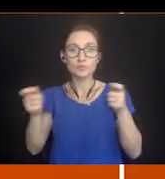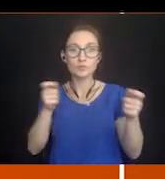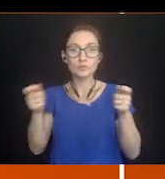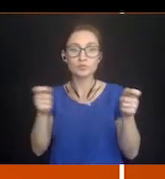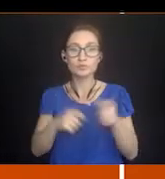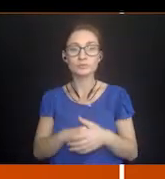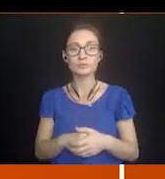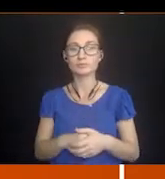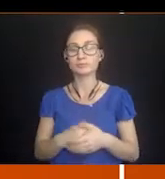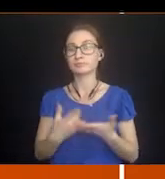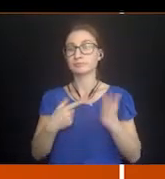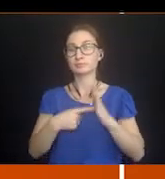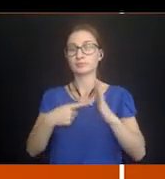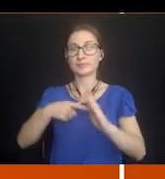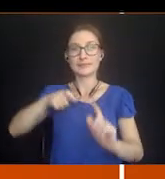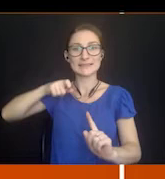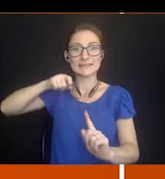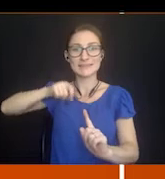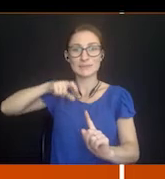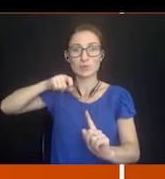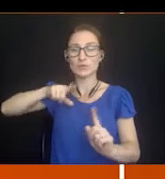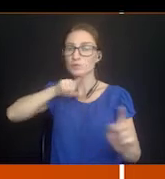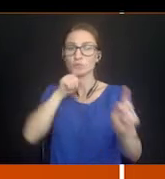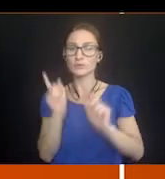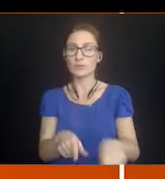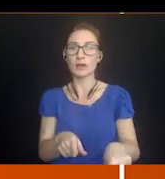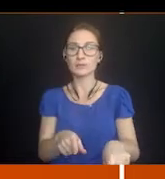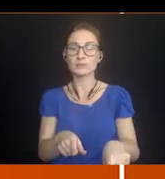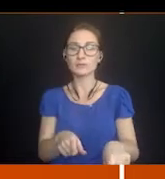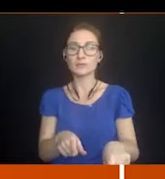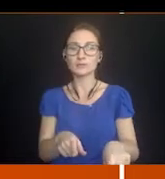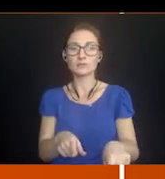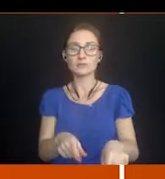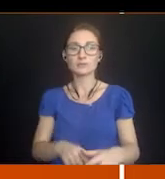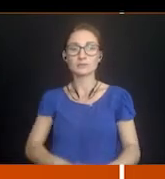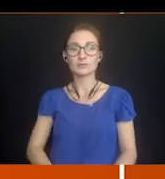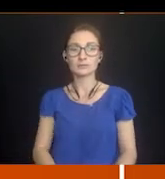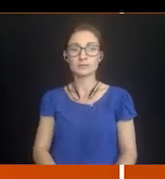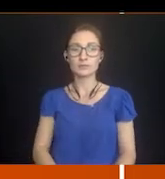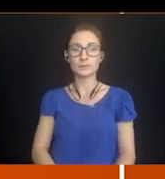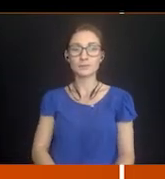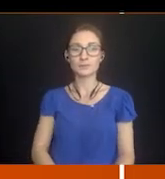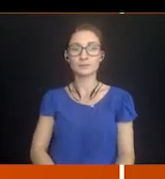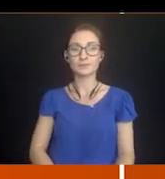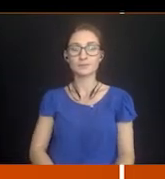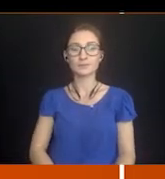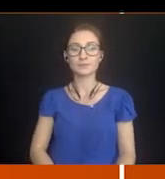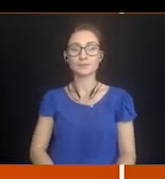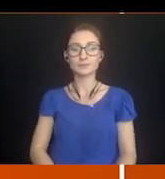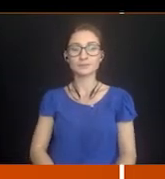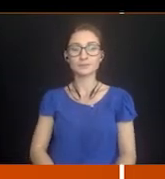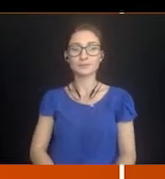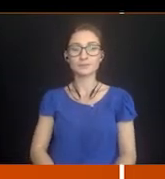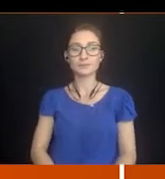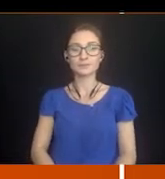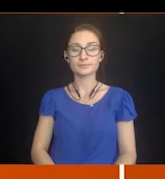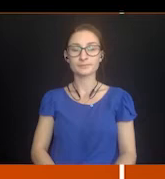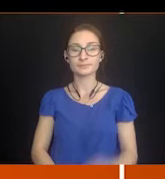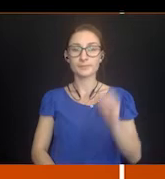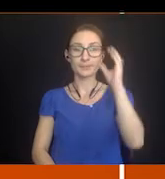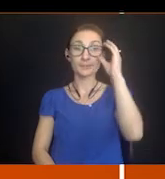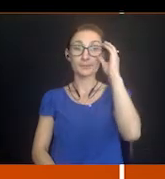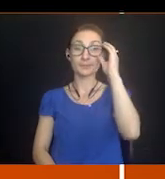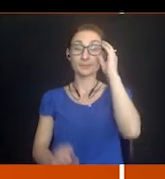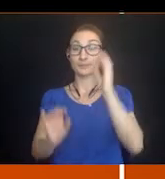any longer. It takes control from you. It's kind of like a stimulus response mechanism in your brain that gets